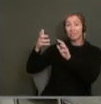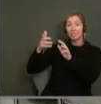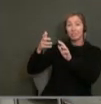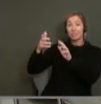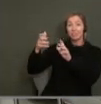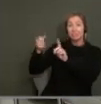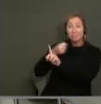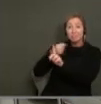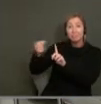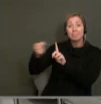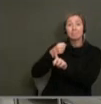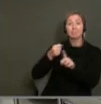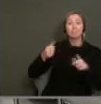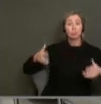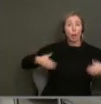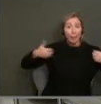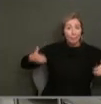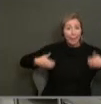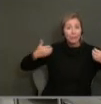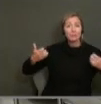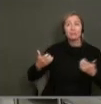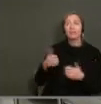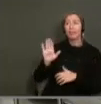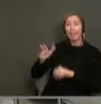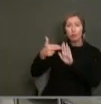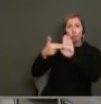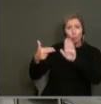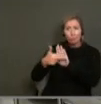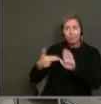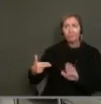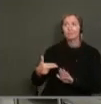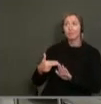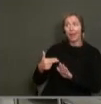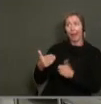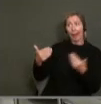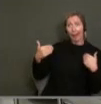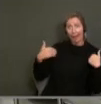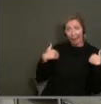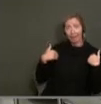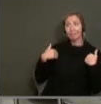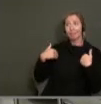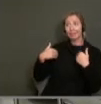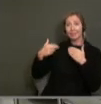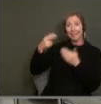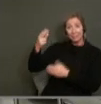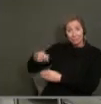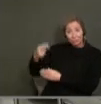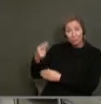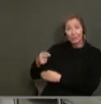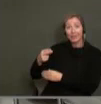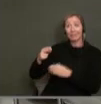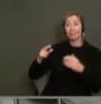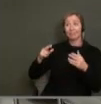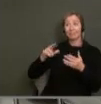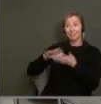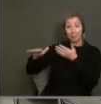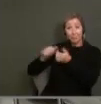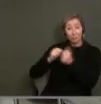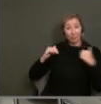They have a disgraceful record of animal cruelty, and we're awarding $10 million to Texas Biomed.